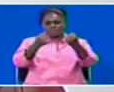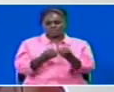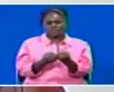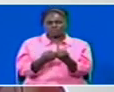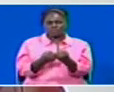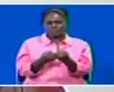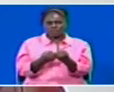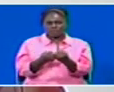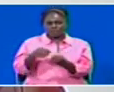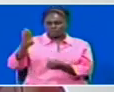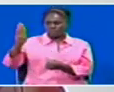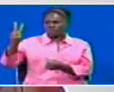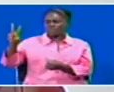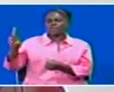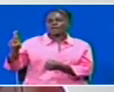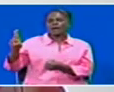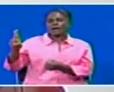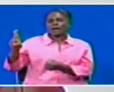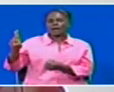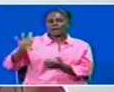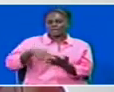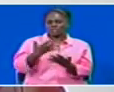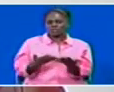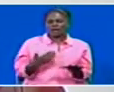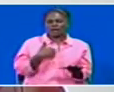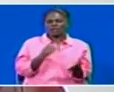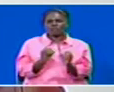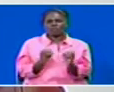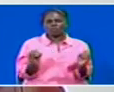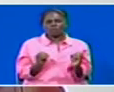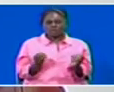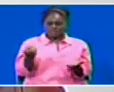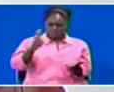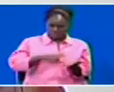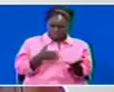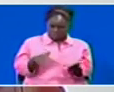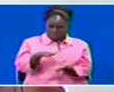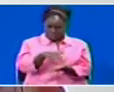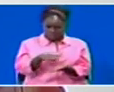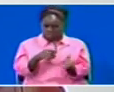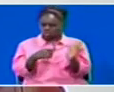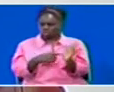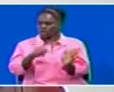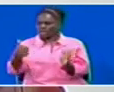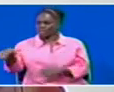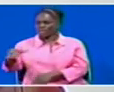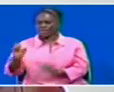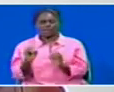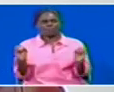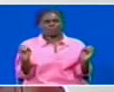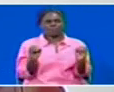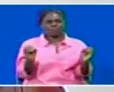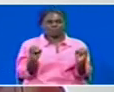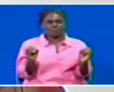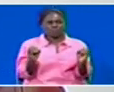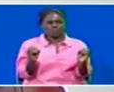IBC registration system, is not networked. Mm-hmm. So that if you register in one place, it will not show if you are